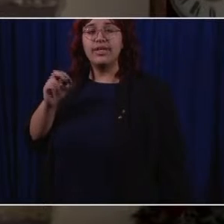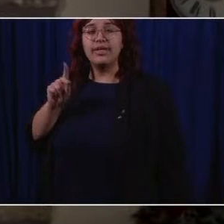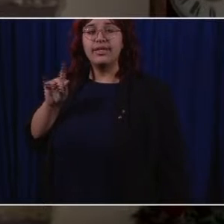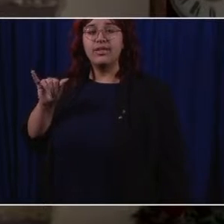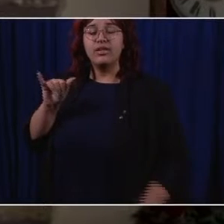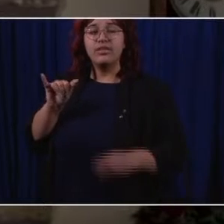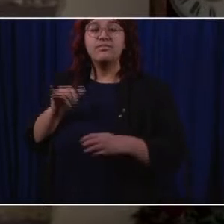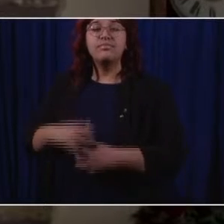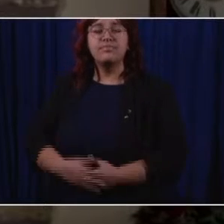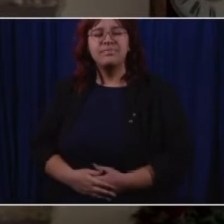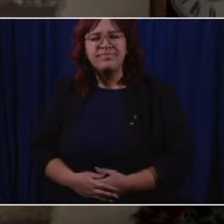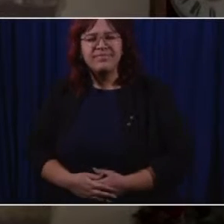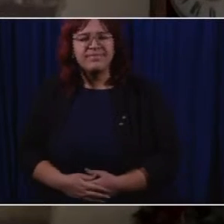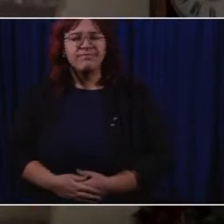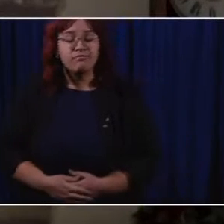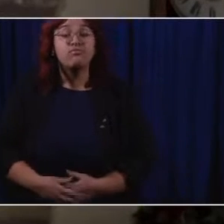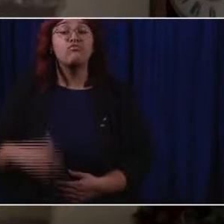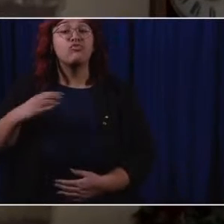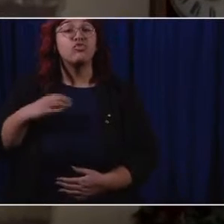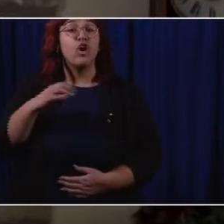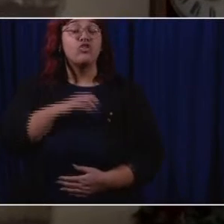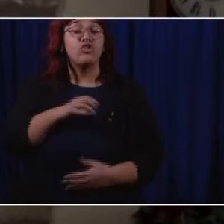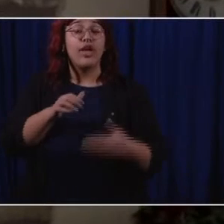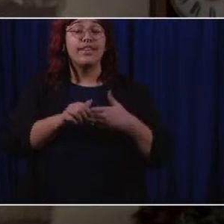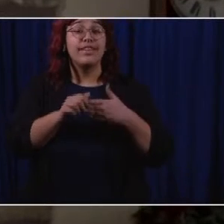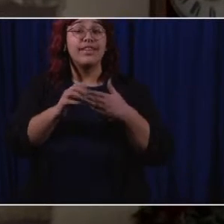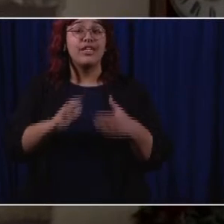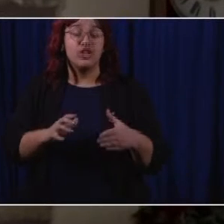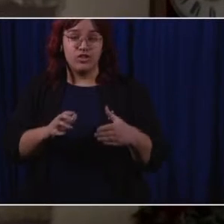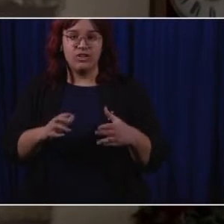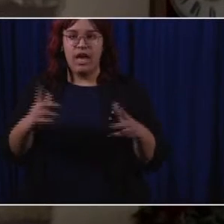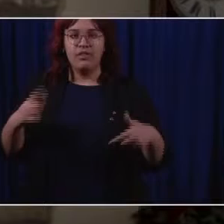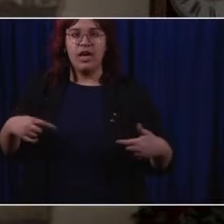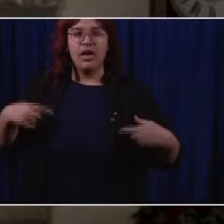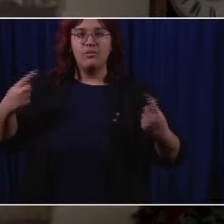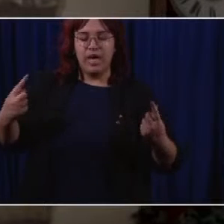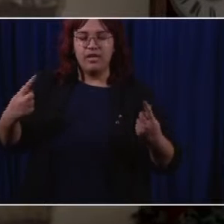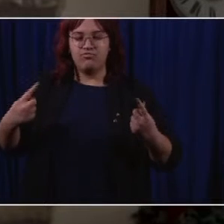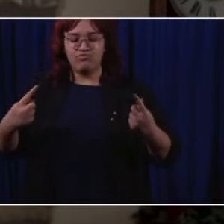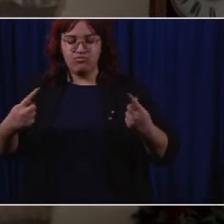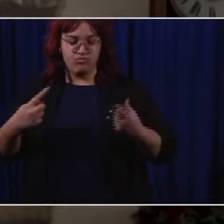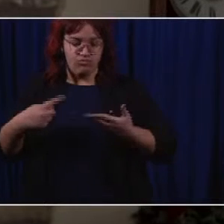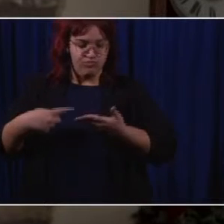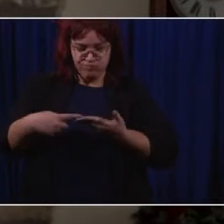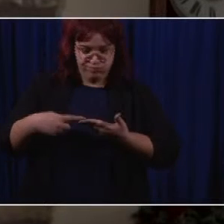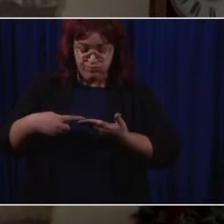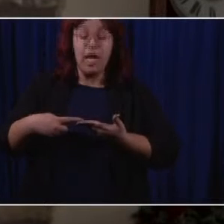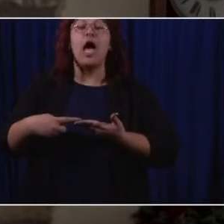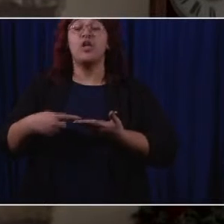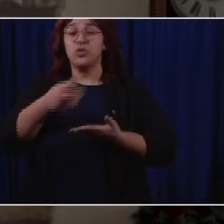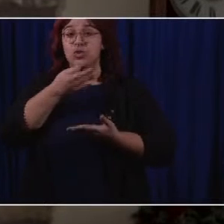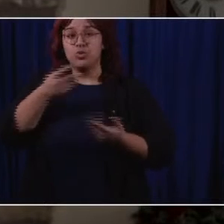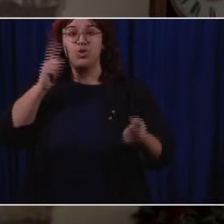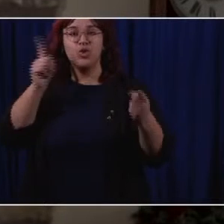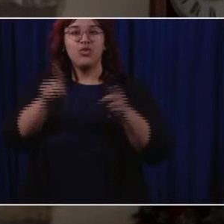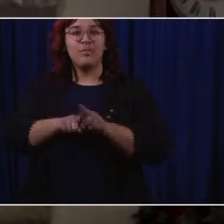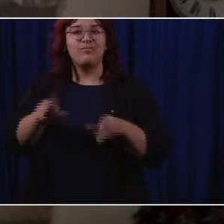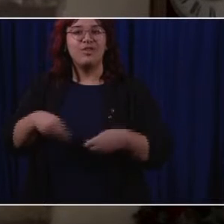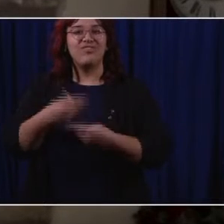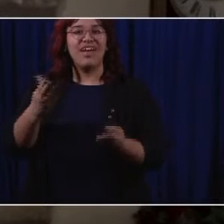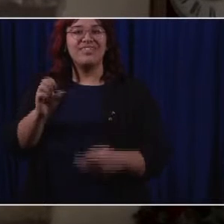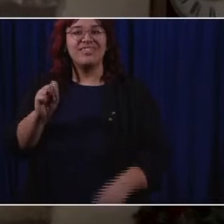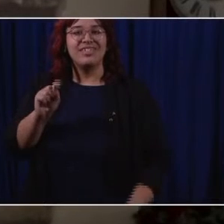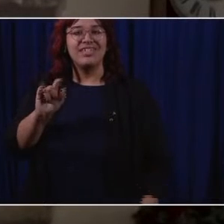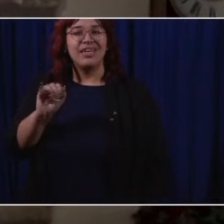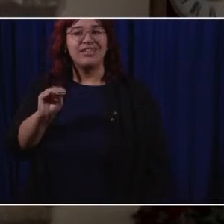the news that congressional leaders are nearing an agreement on another round of stimulus support? Yes, I'm very